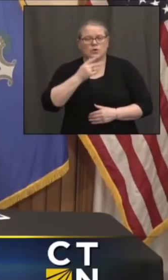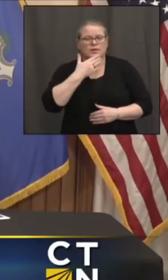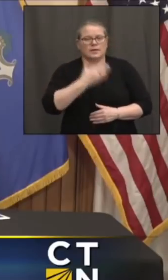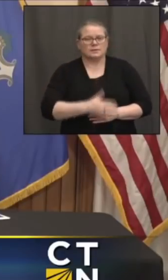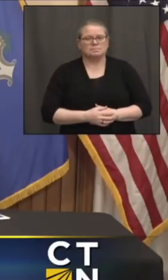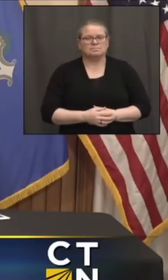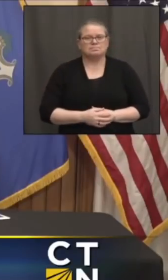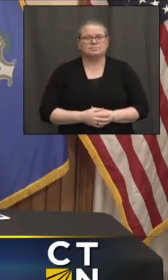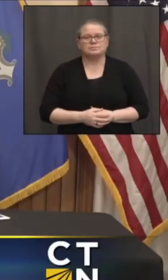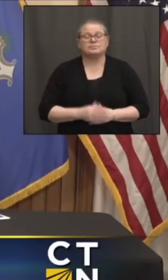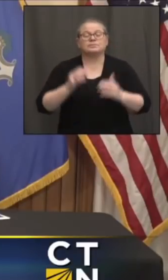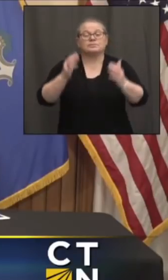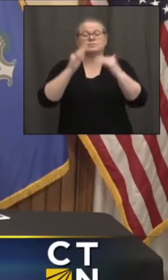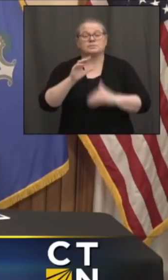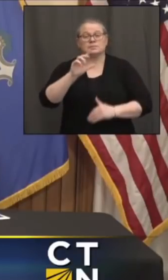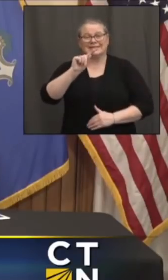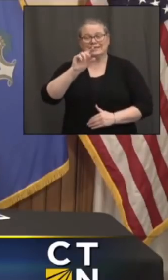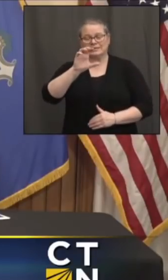CT News Junkie.